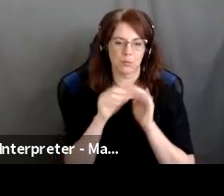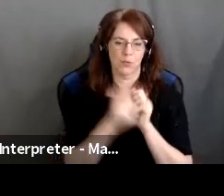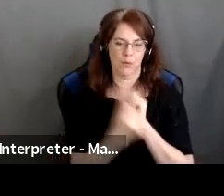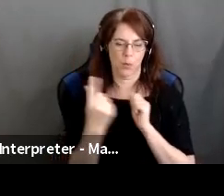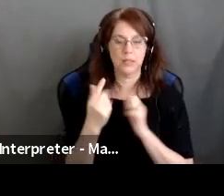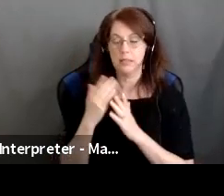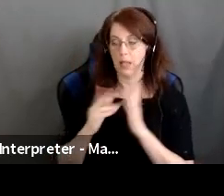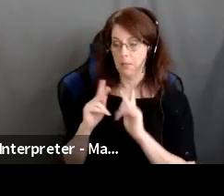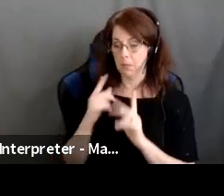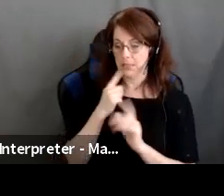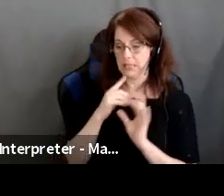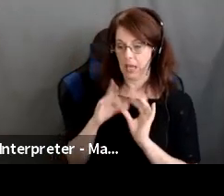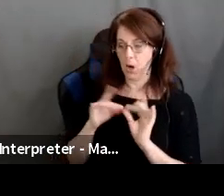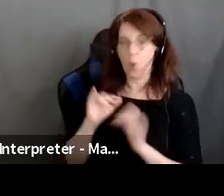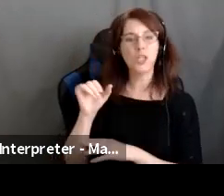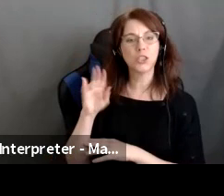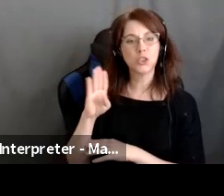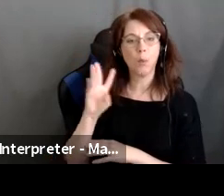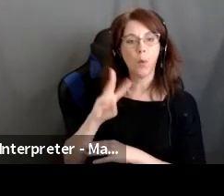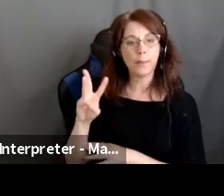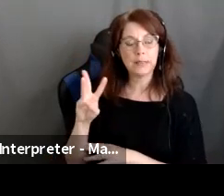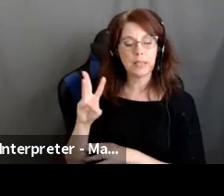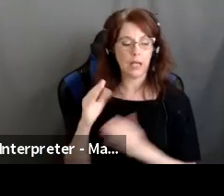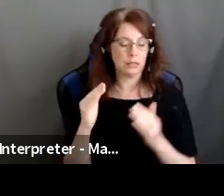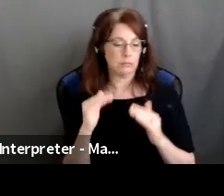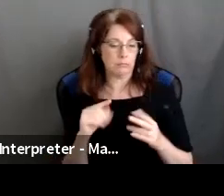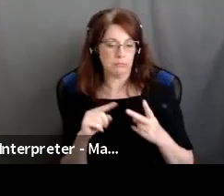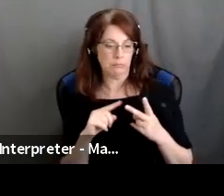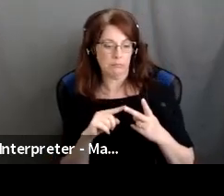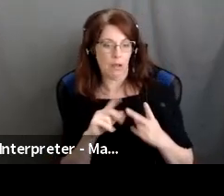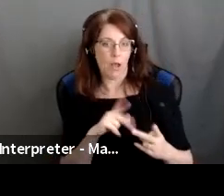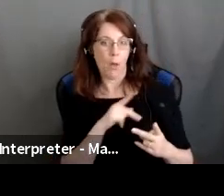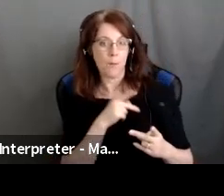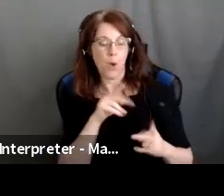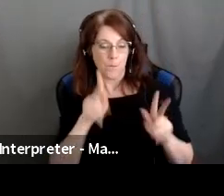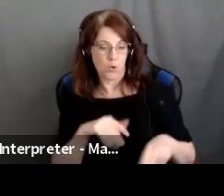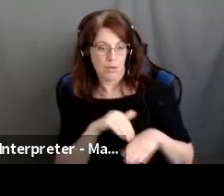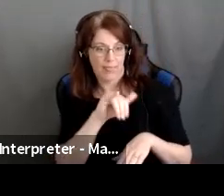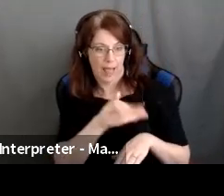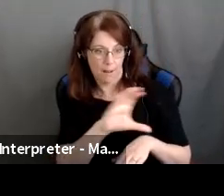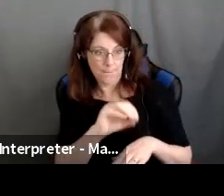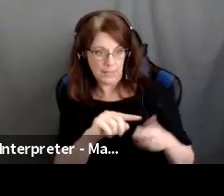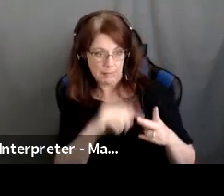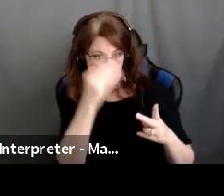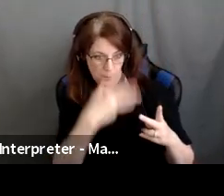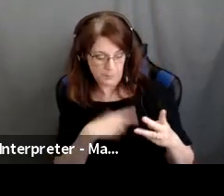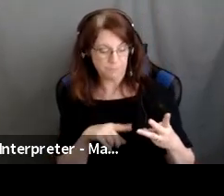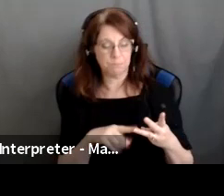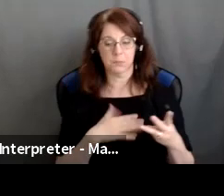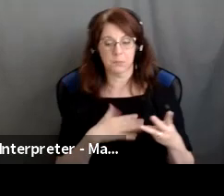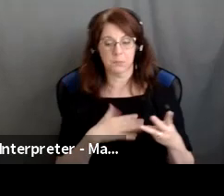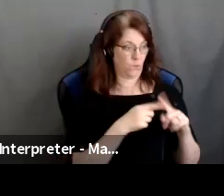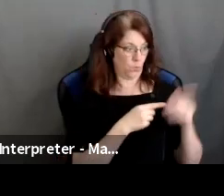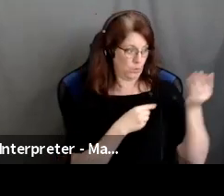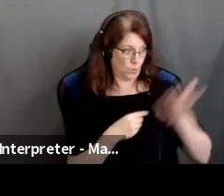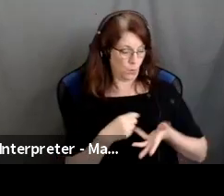some people are saying a job website, some people are saying through a person at the company, some people are saying through a friend of mine or through